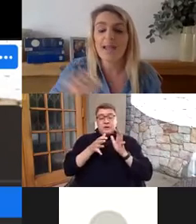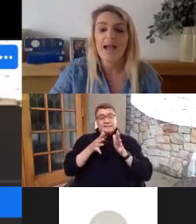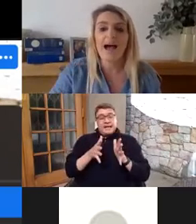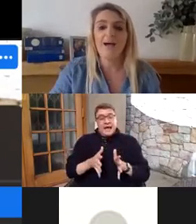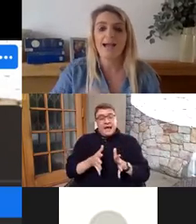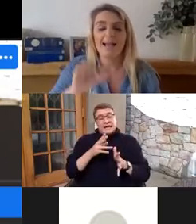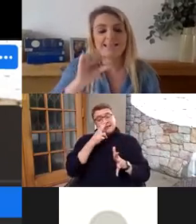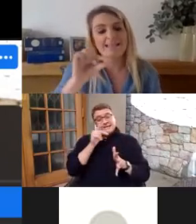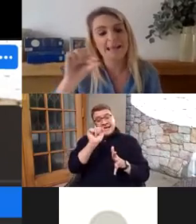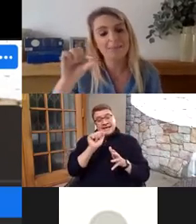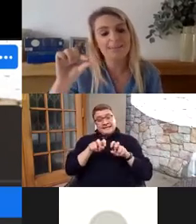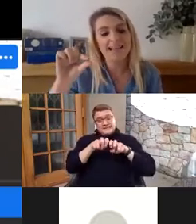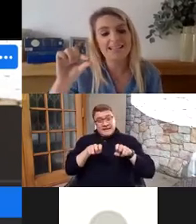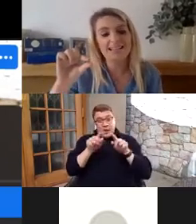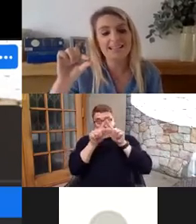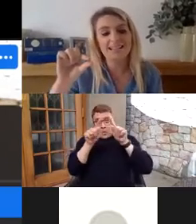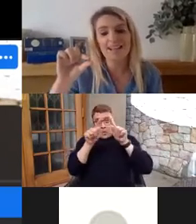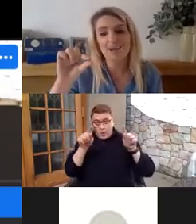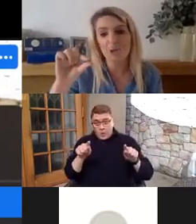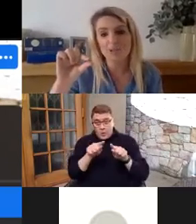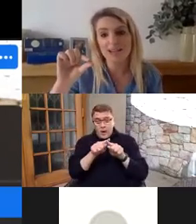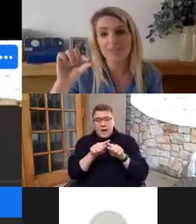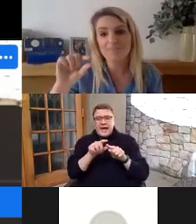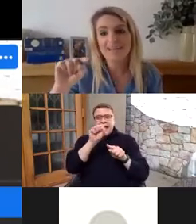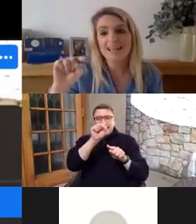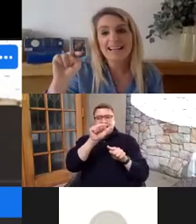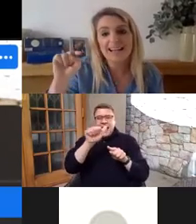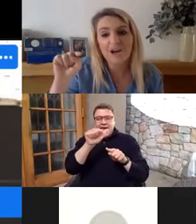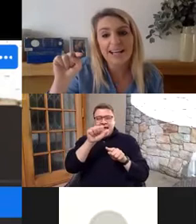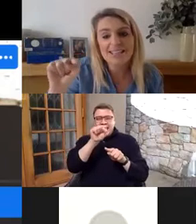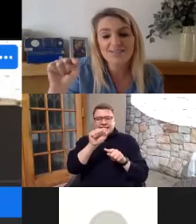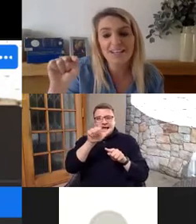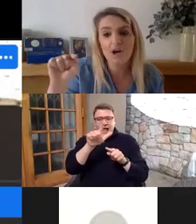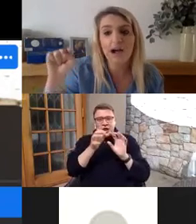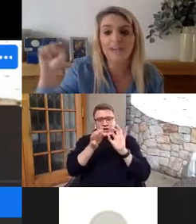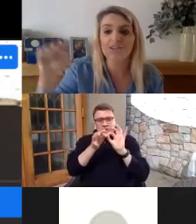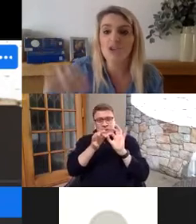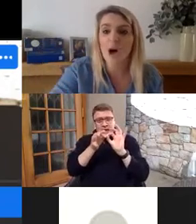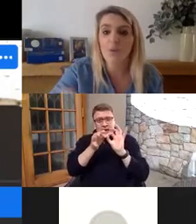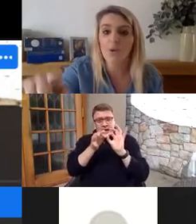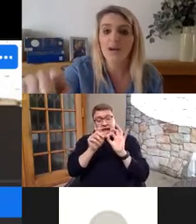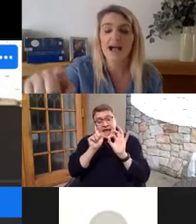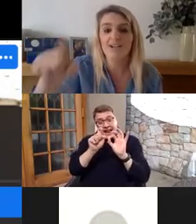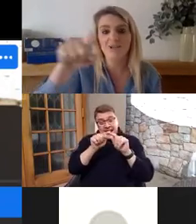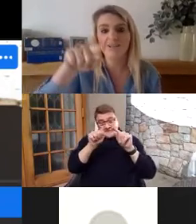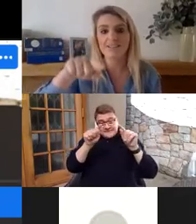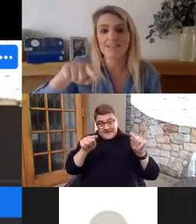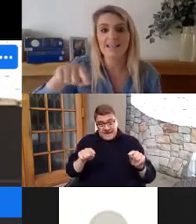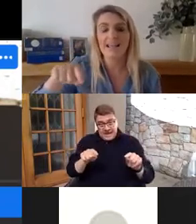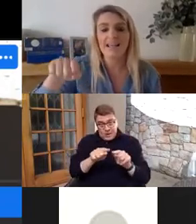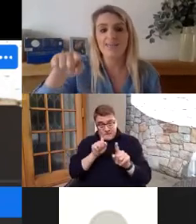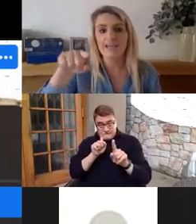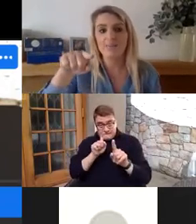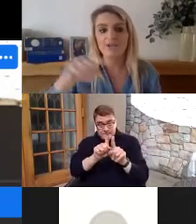video, and it's labeled SASL interpreter. Click on his video at the top corner, as you can